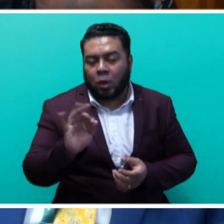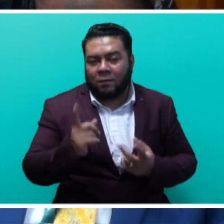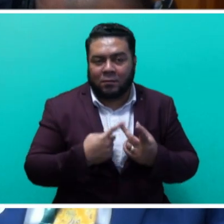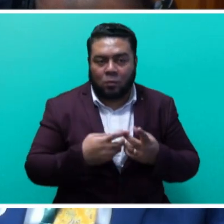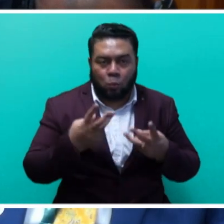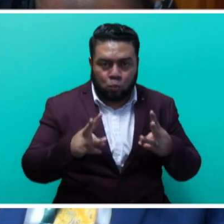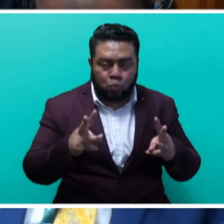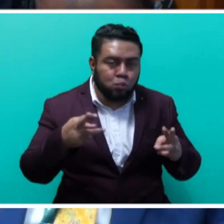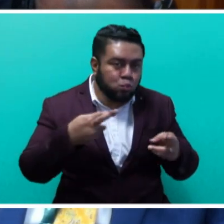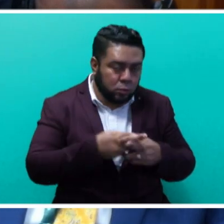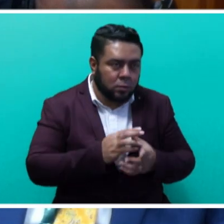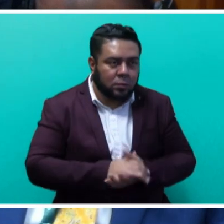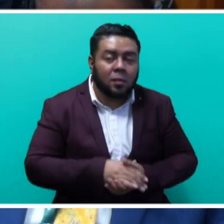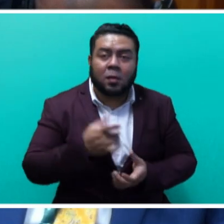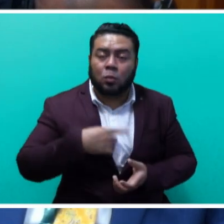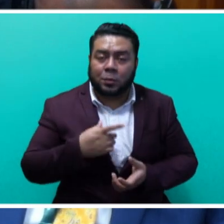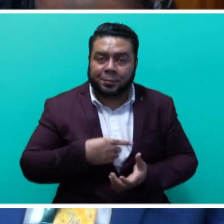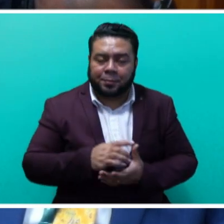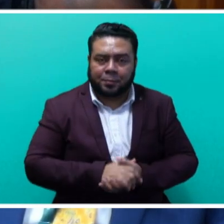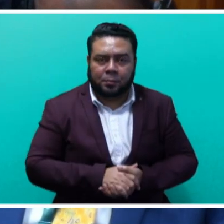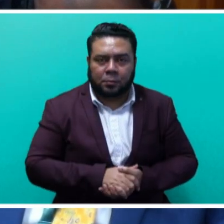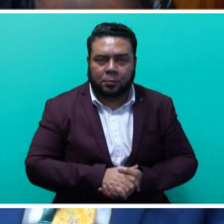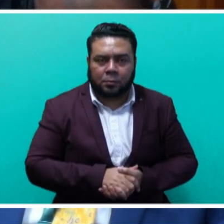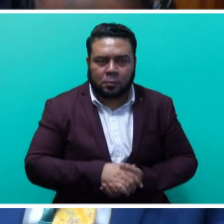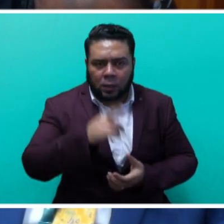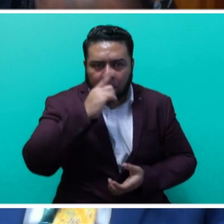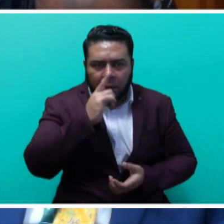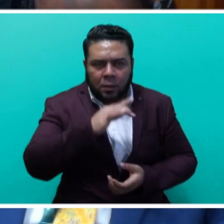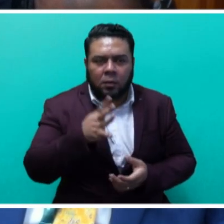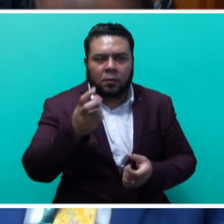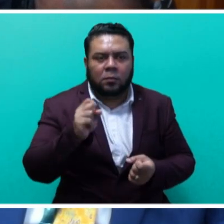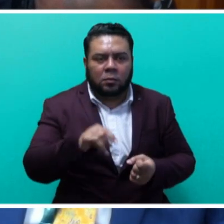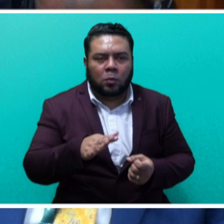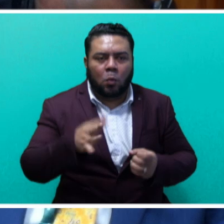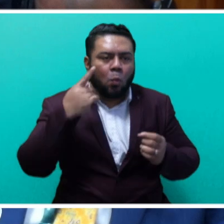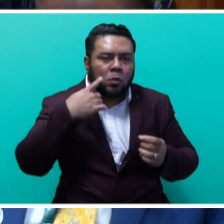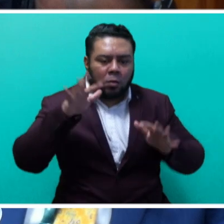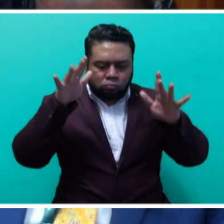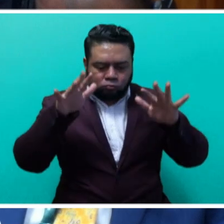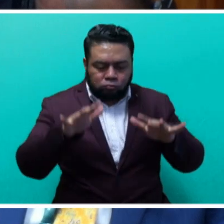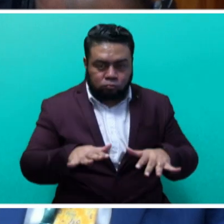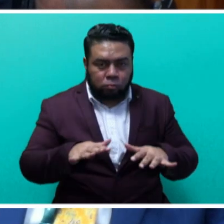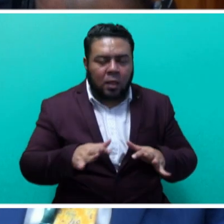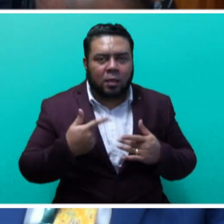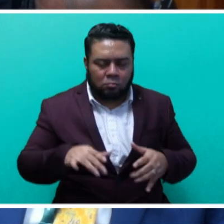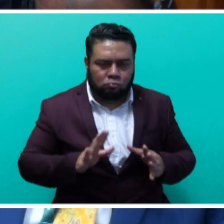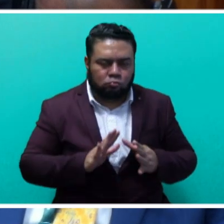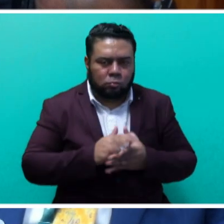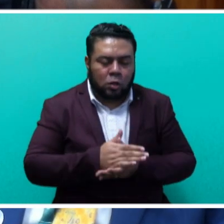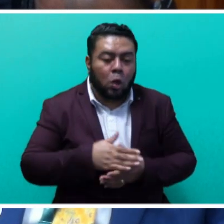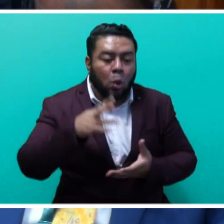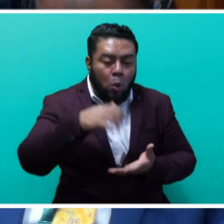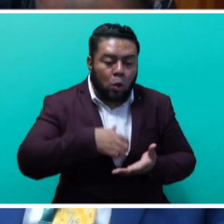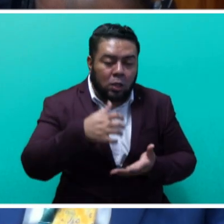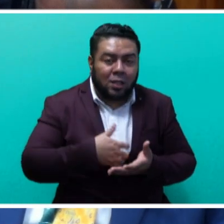routes. Therefore, people are forced to wait until the water recedes. Logging and gravel